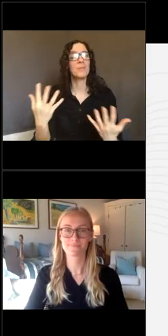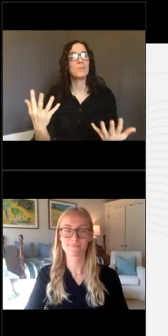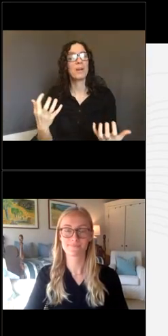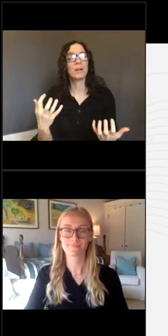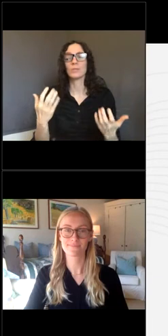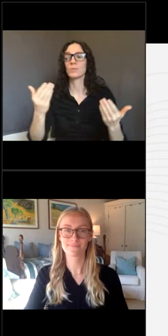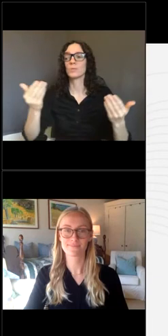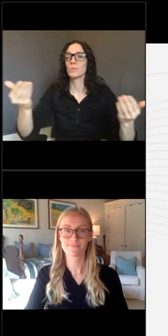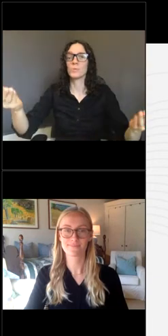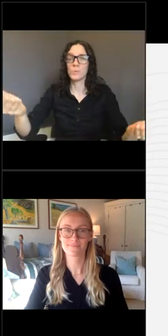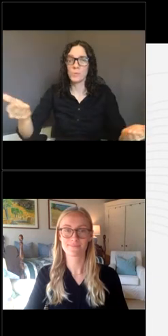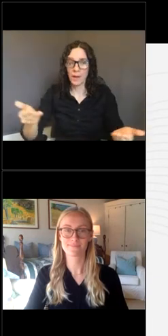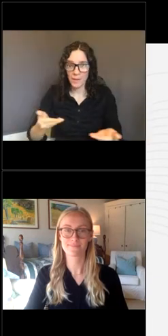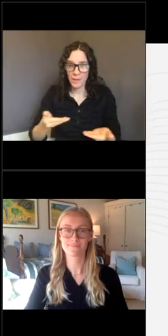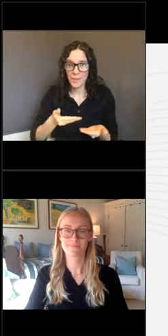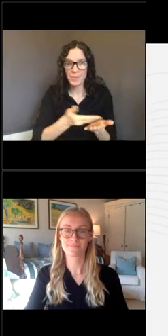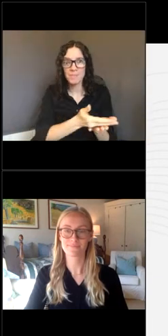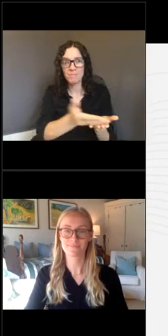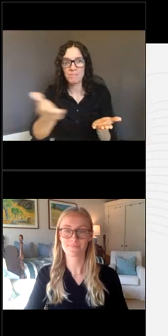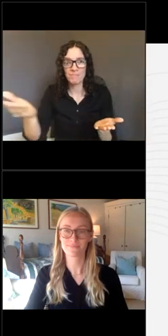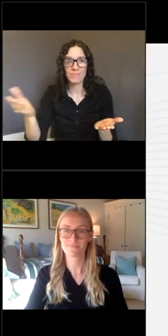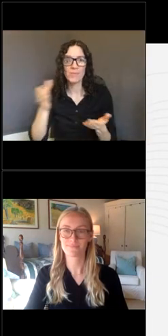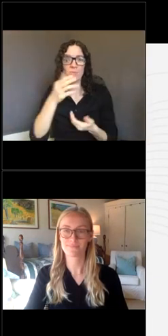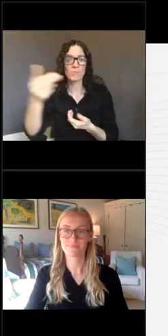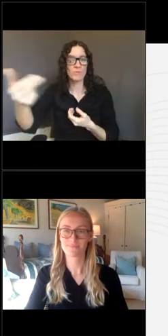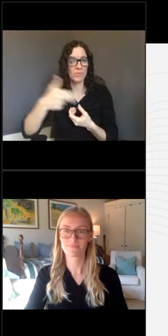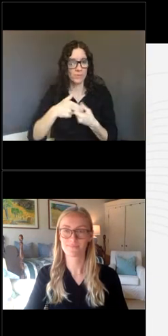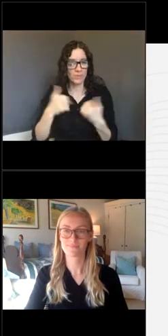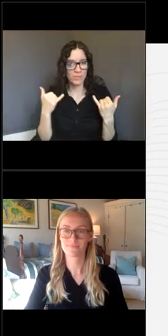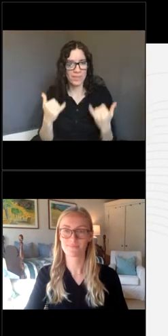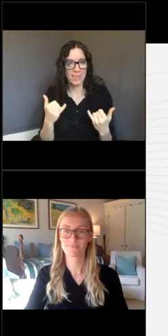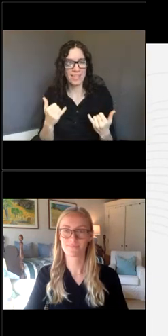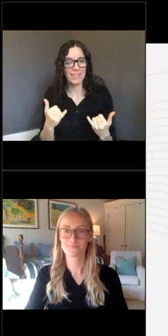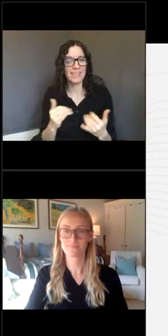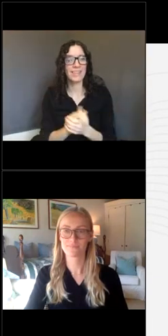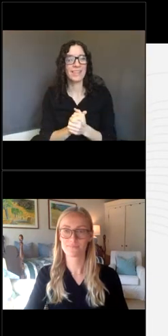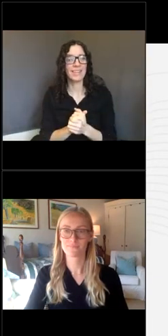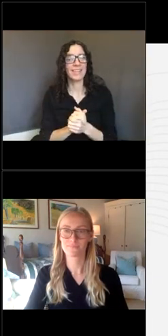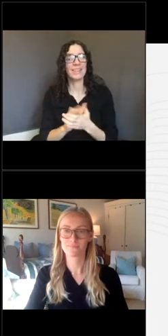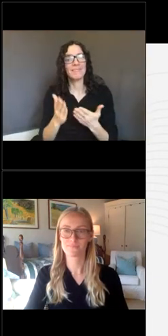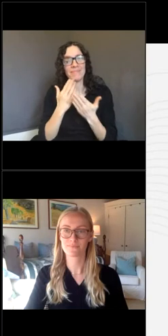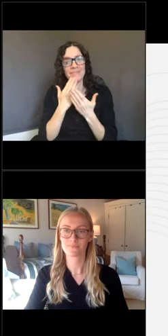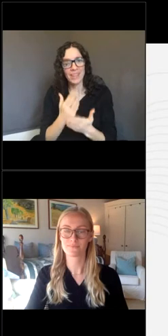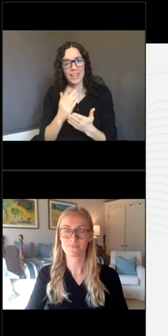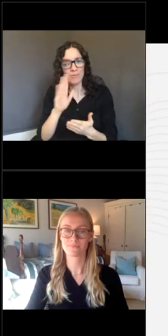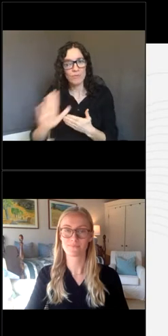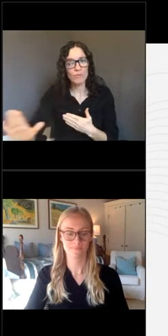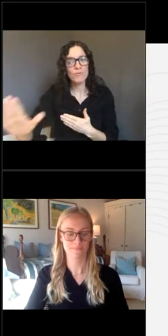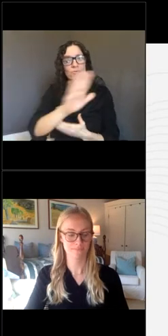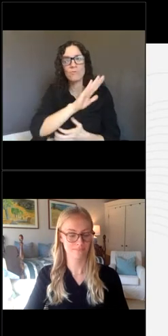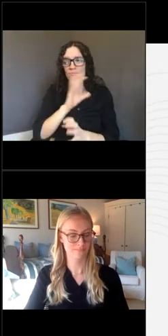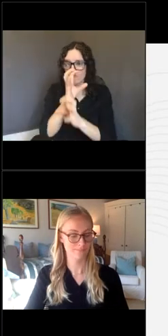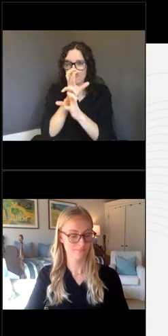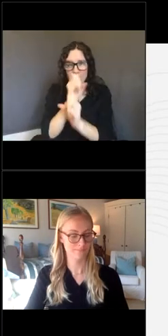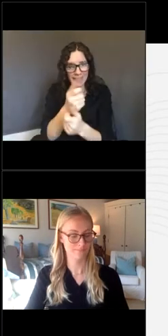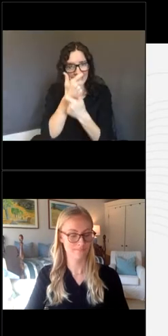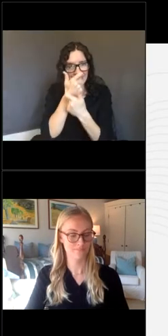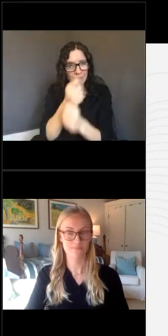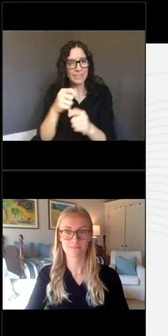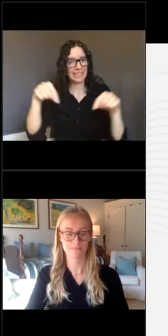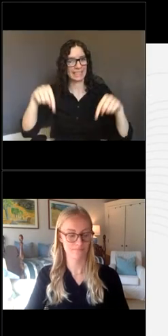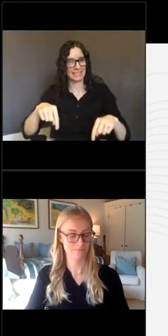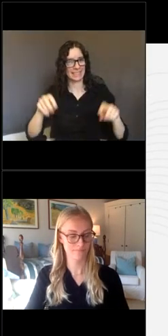that have joined us today and thank you for your interest in this subject.